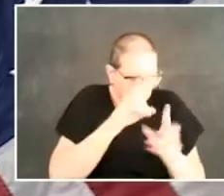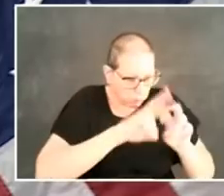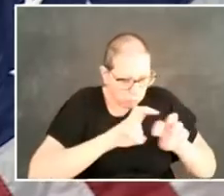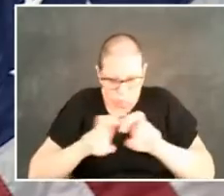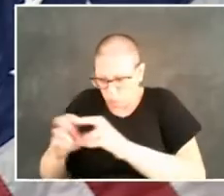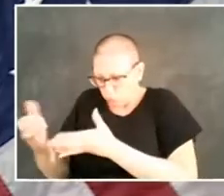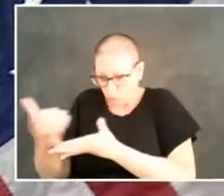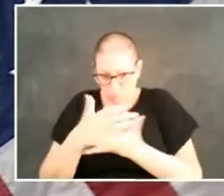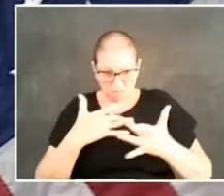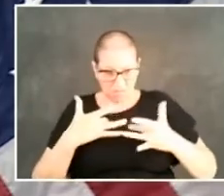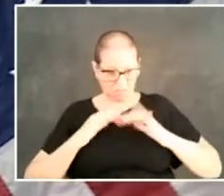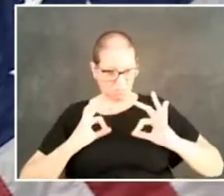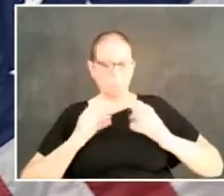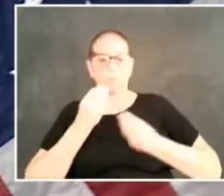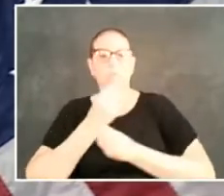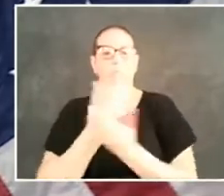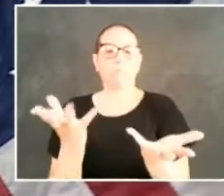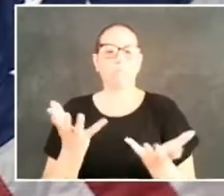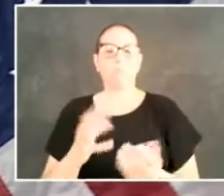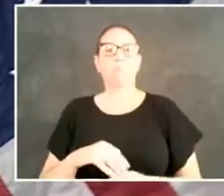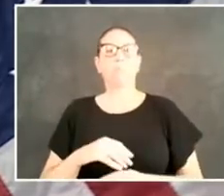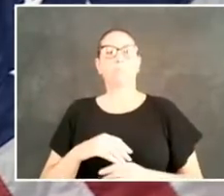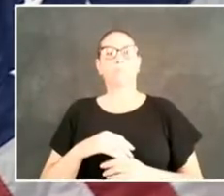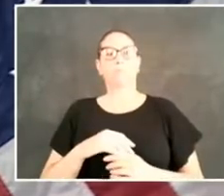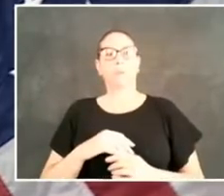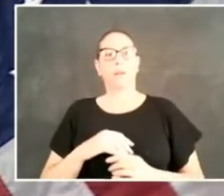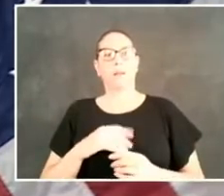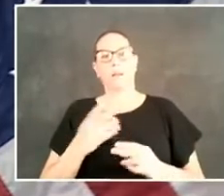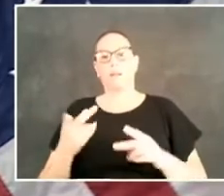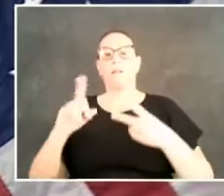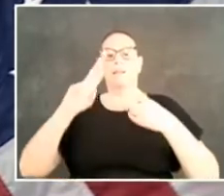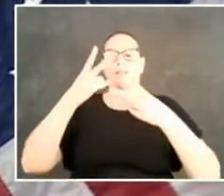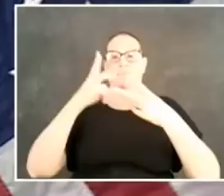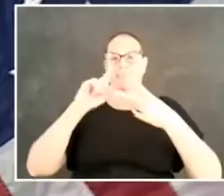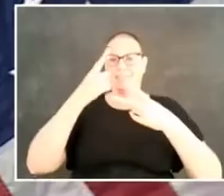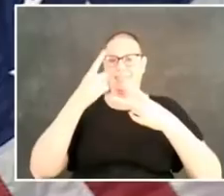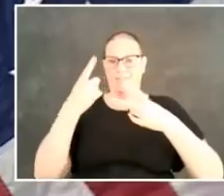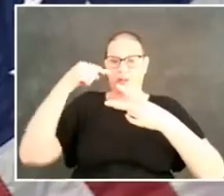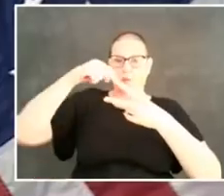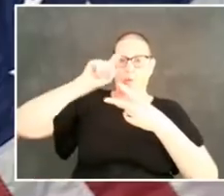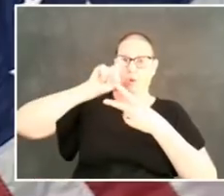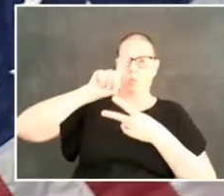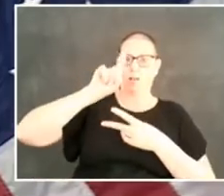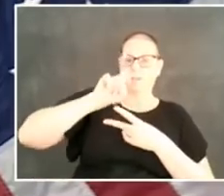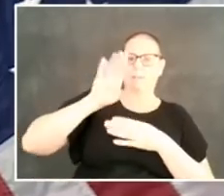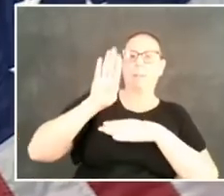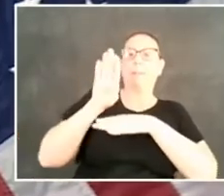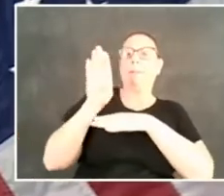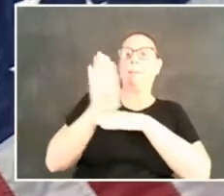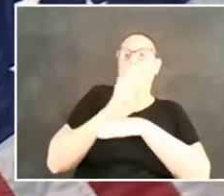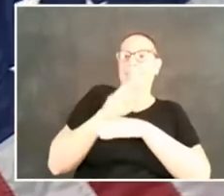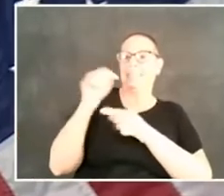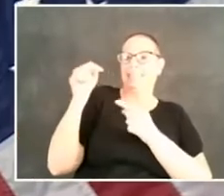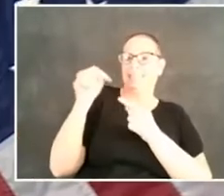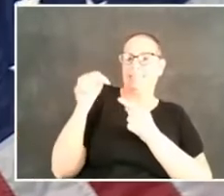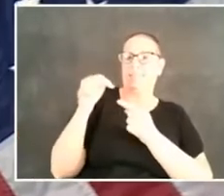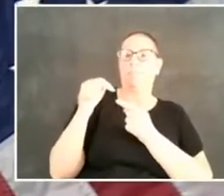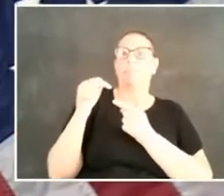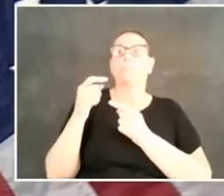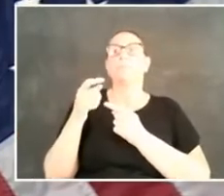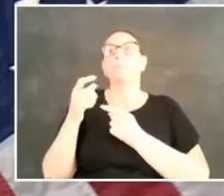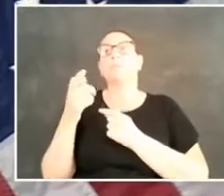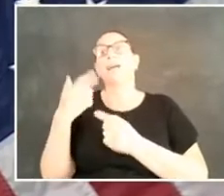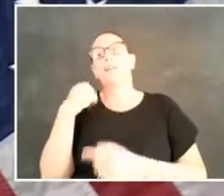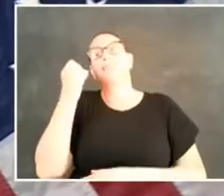by individual. On the question of small business, well, I think the fear is very real, meaning the